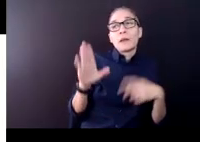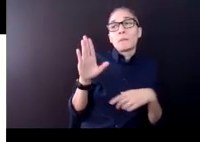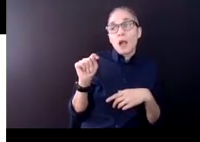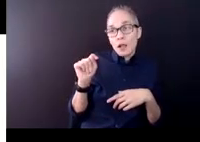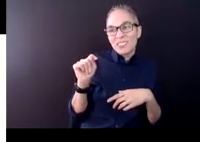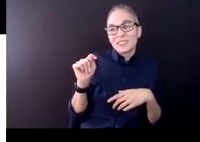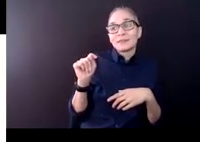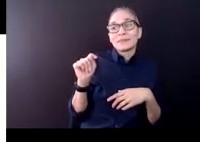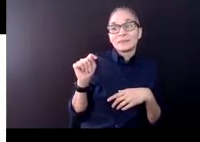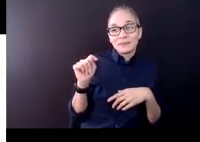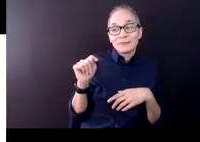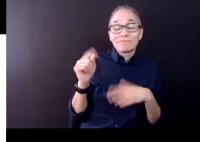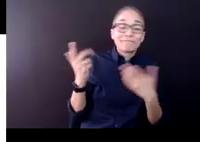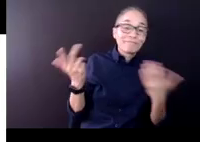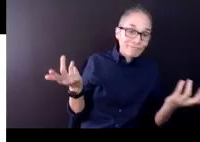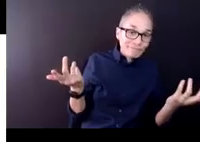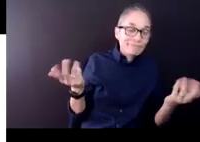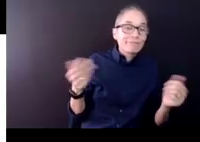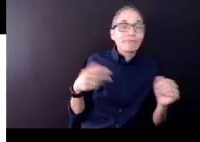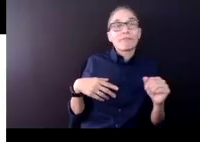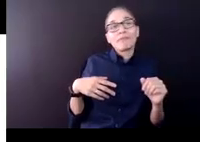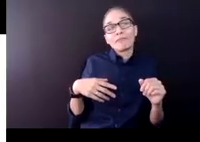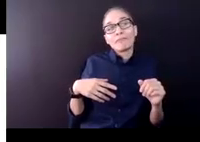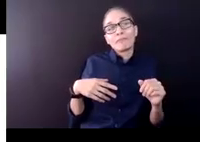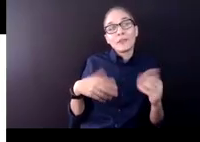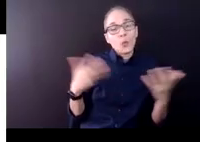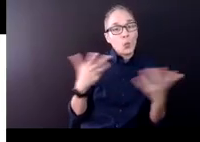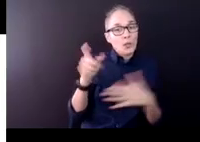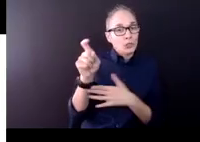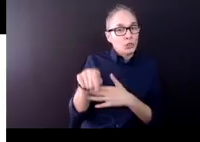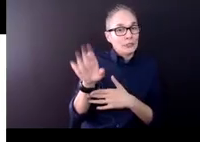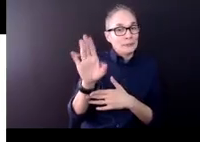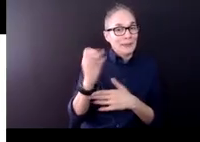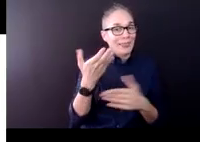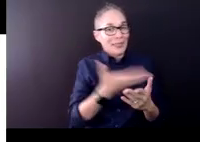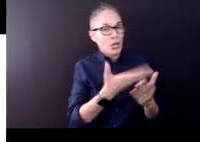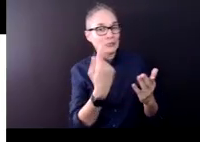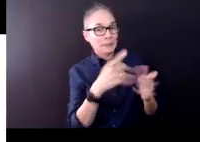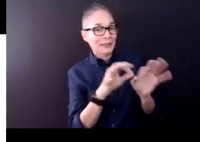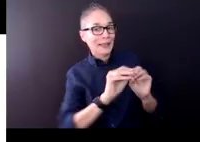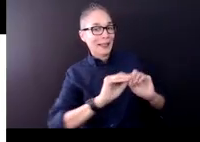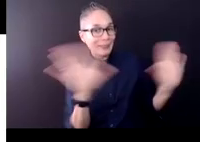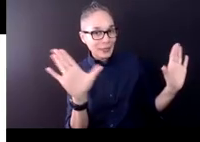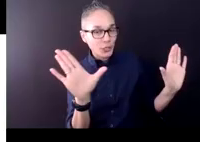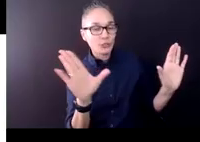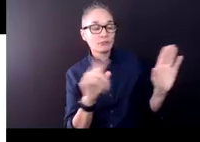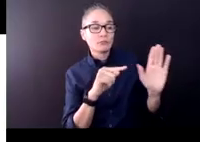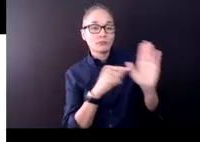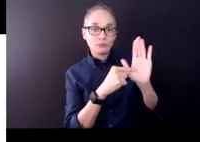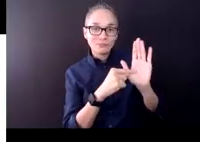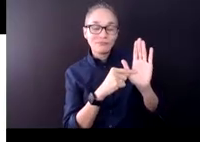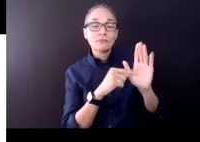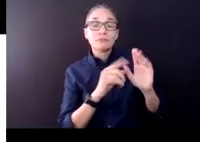But at least what needs to be there is something clear, transparent, and hopefully